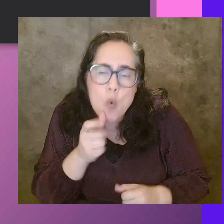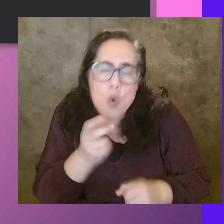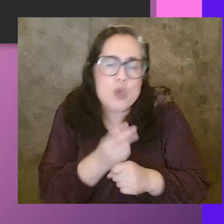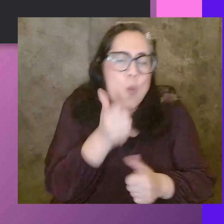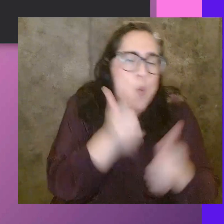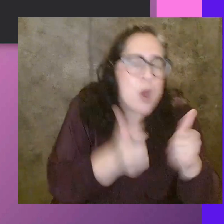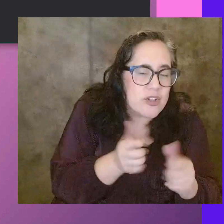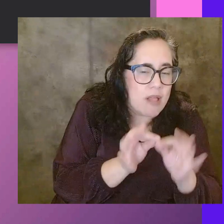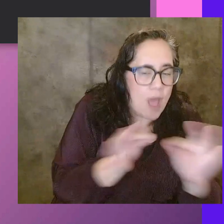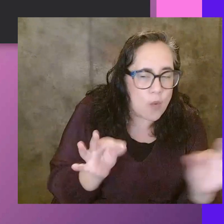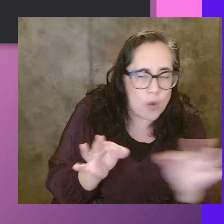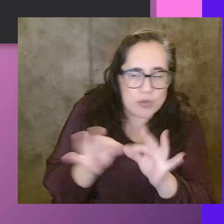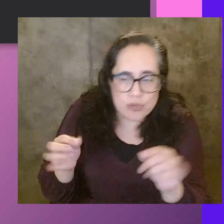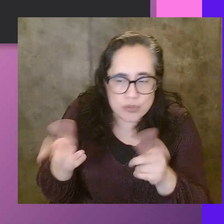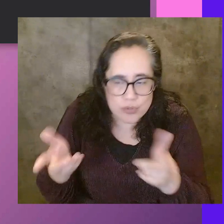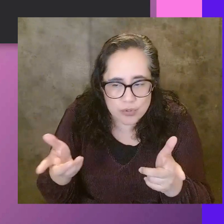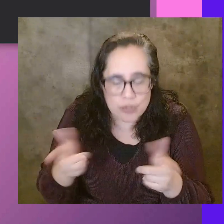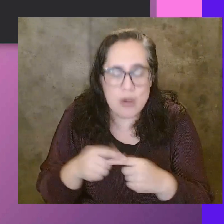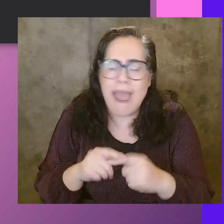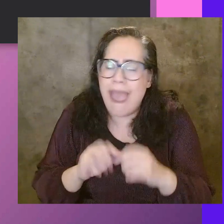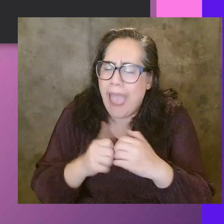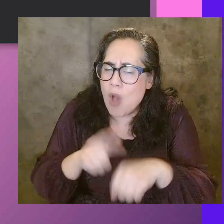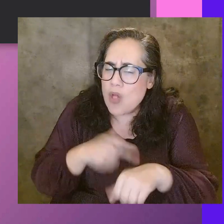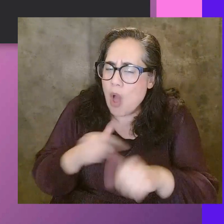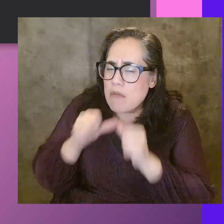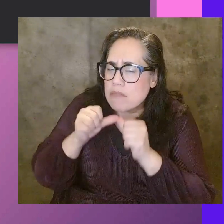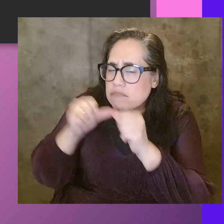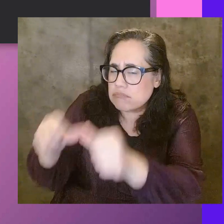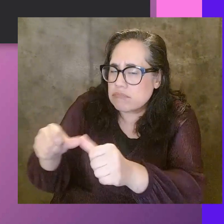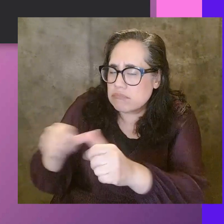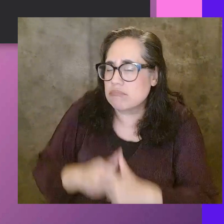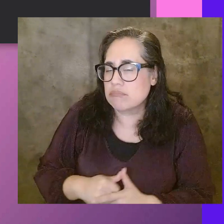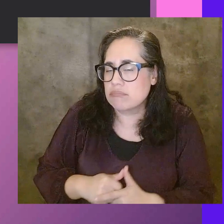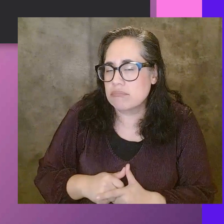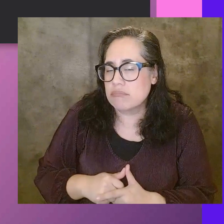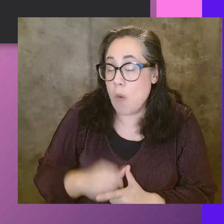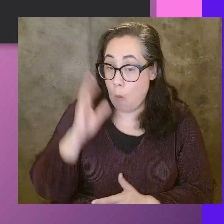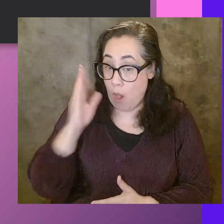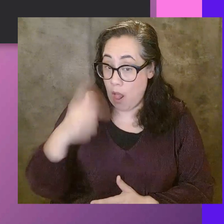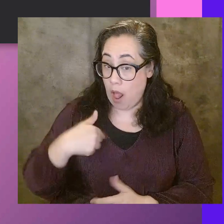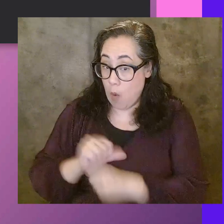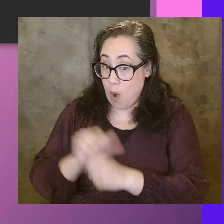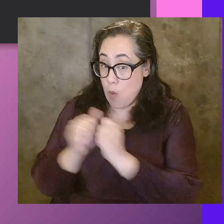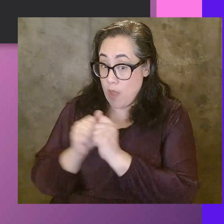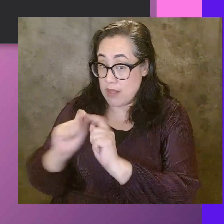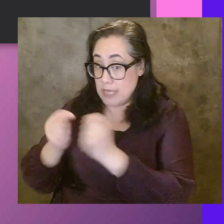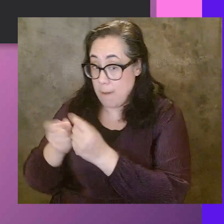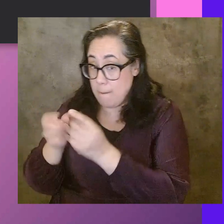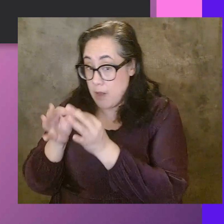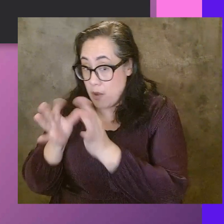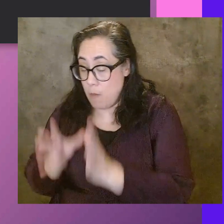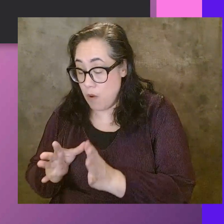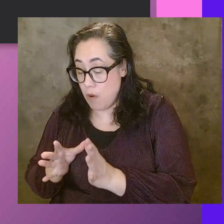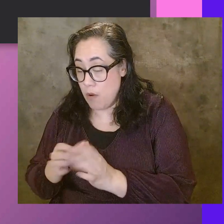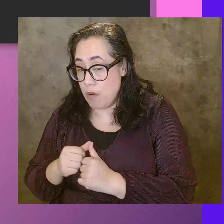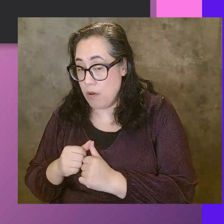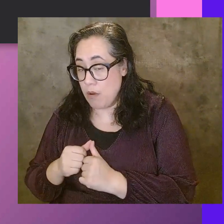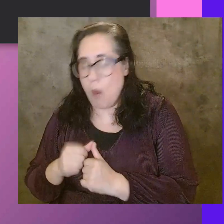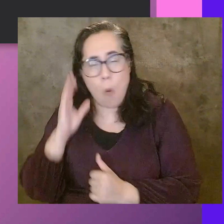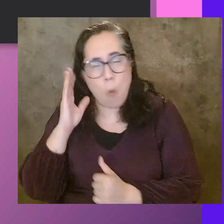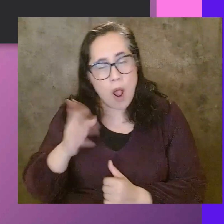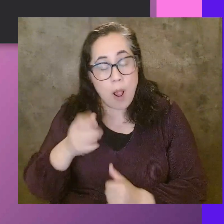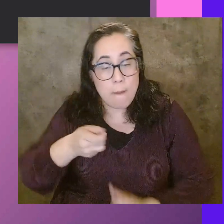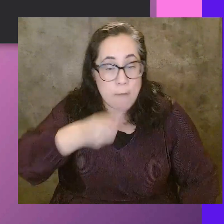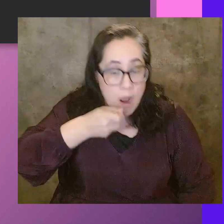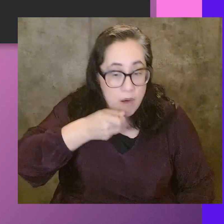How long will the assignment last? Will I be working with a team interpreter? Will microphones, headsets, or other equipment